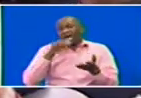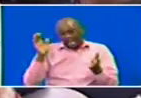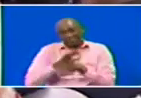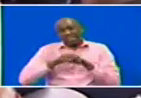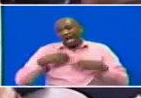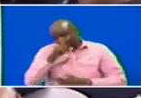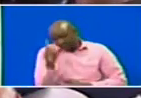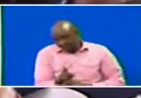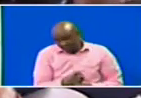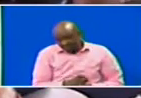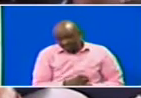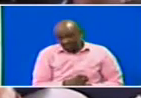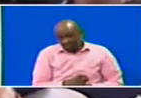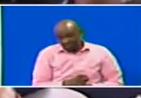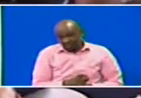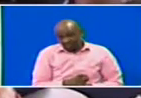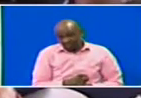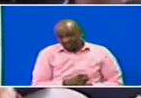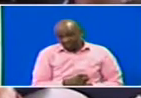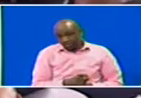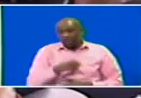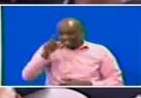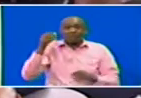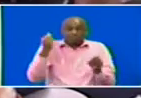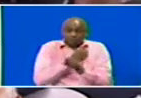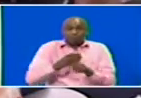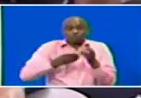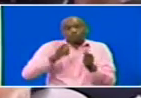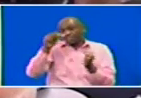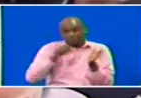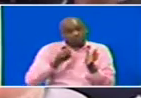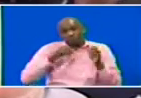Eh. Ambaye imewazuia